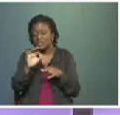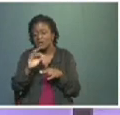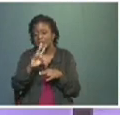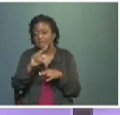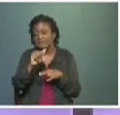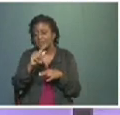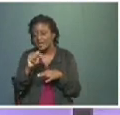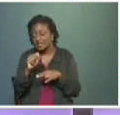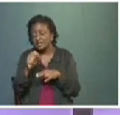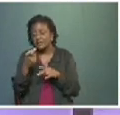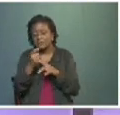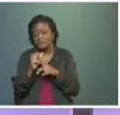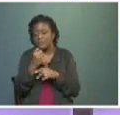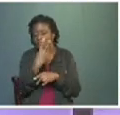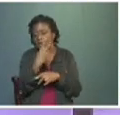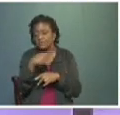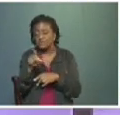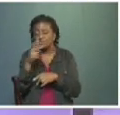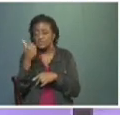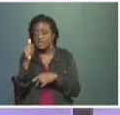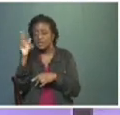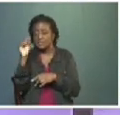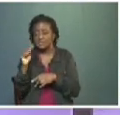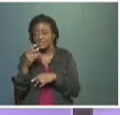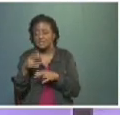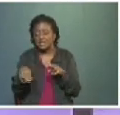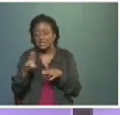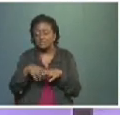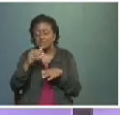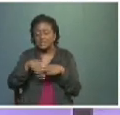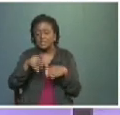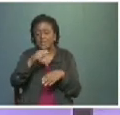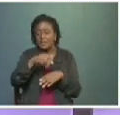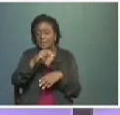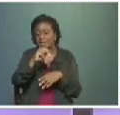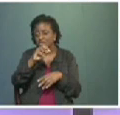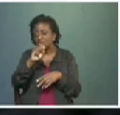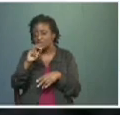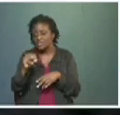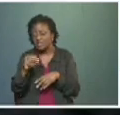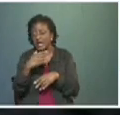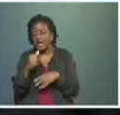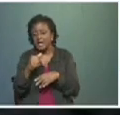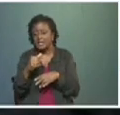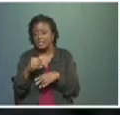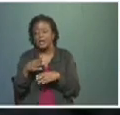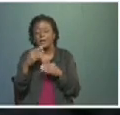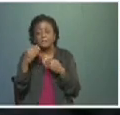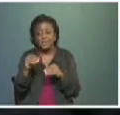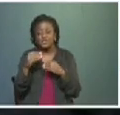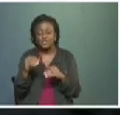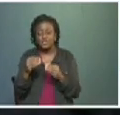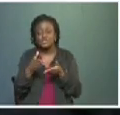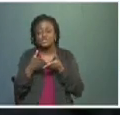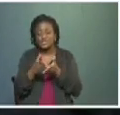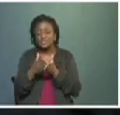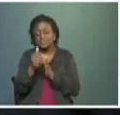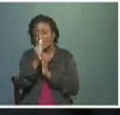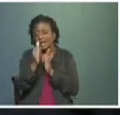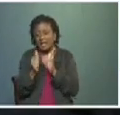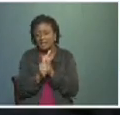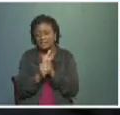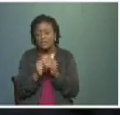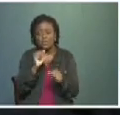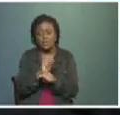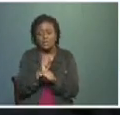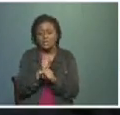10%, an increase in pension, and a merchant shipping act. While working towards its substantive legislative